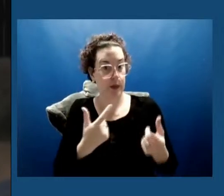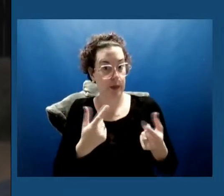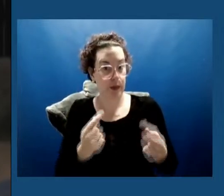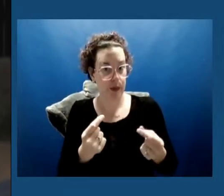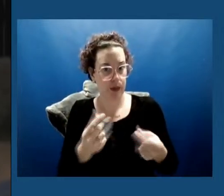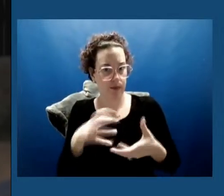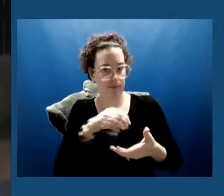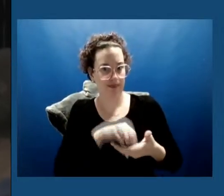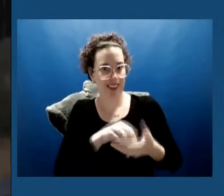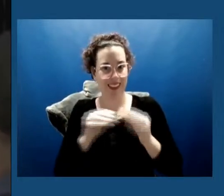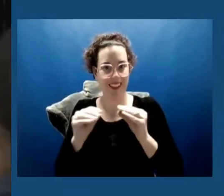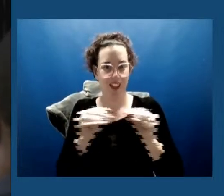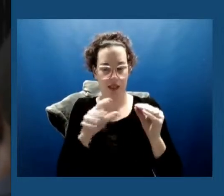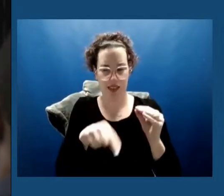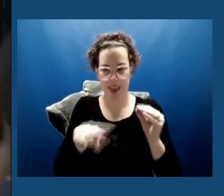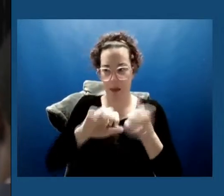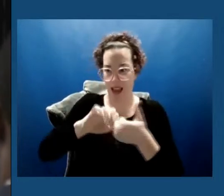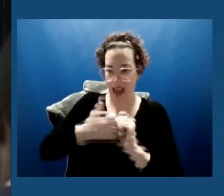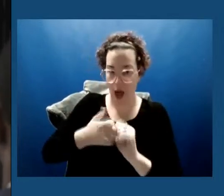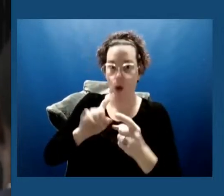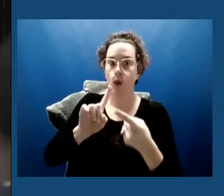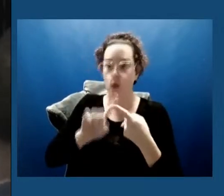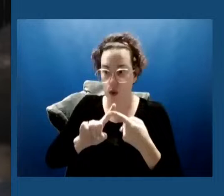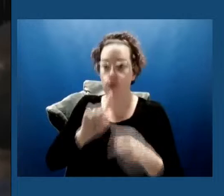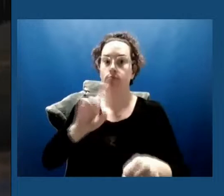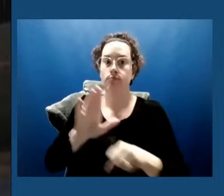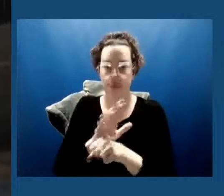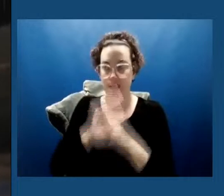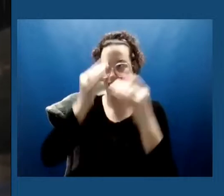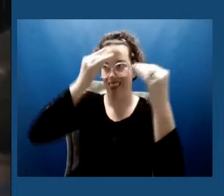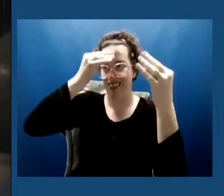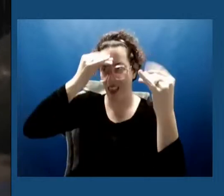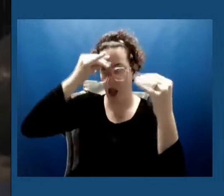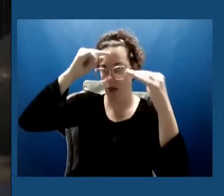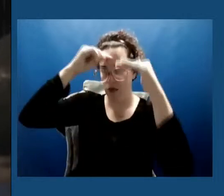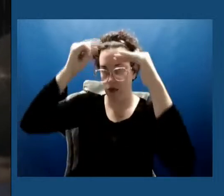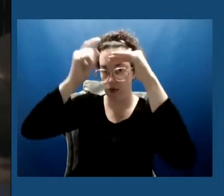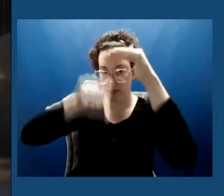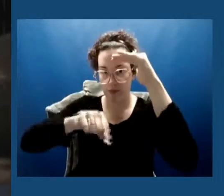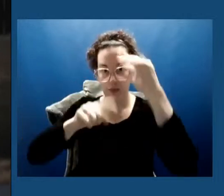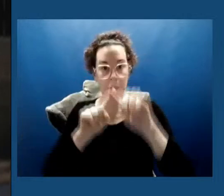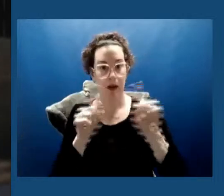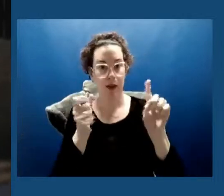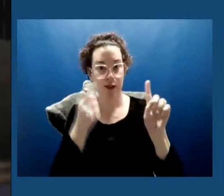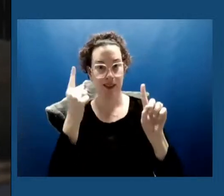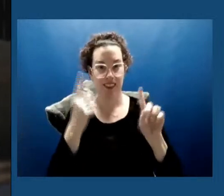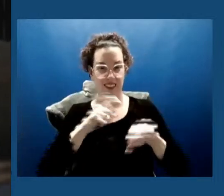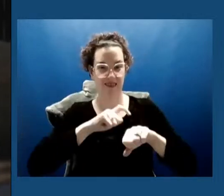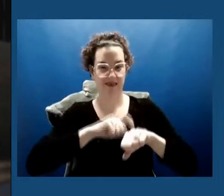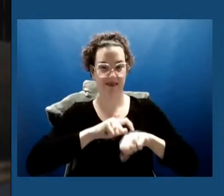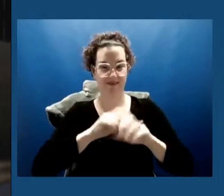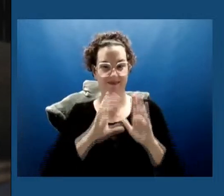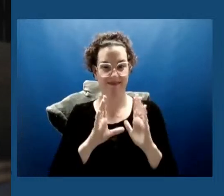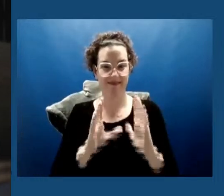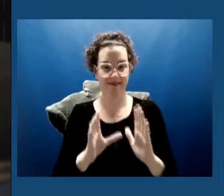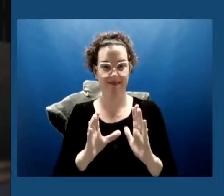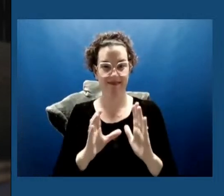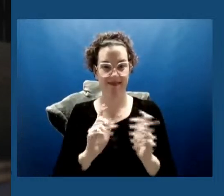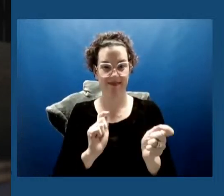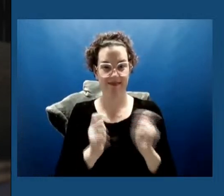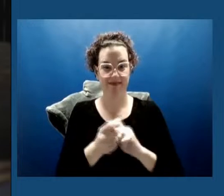think. But in this era of things changing so quickly, and an era of